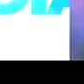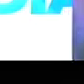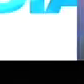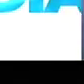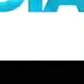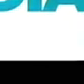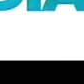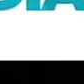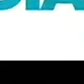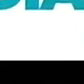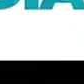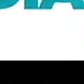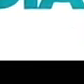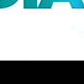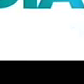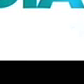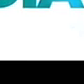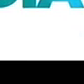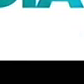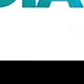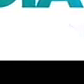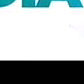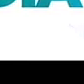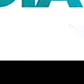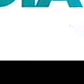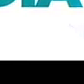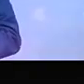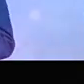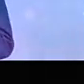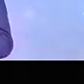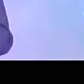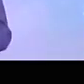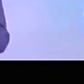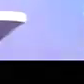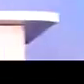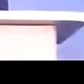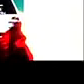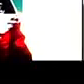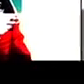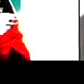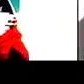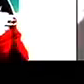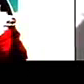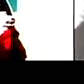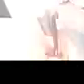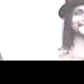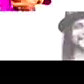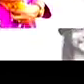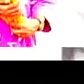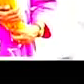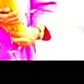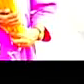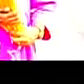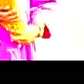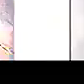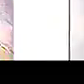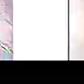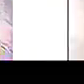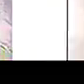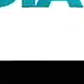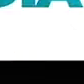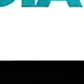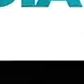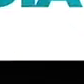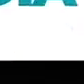GCK, Pastor Dr. W.F. Kumuyi, will minister Christ with power, along with all the ministers from